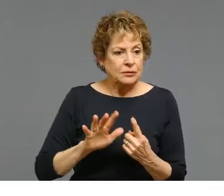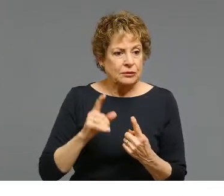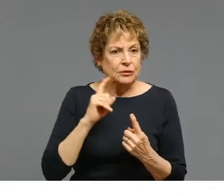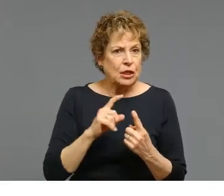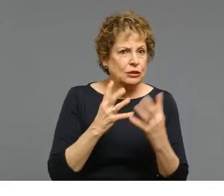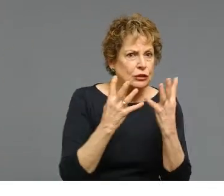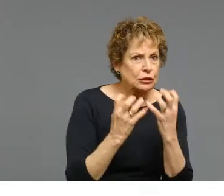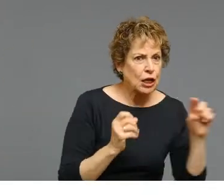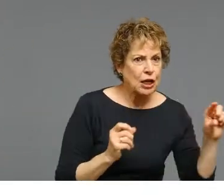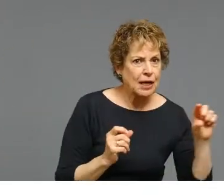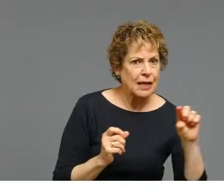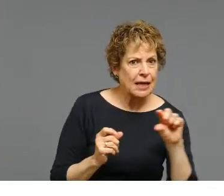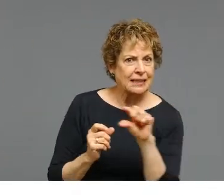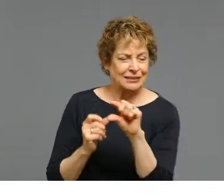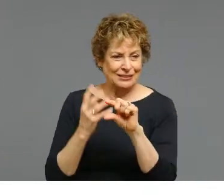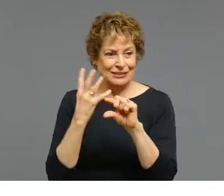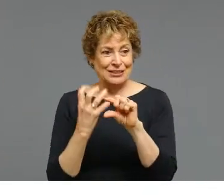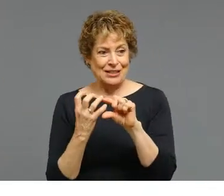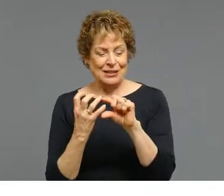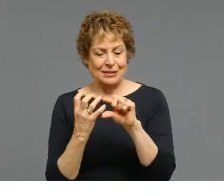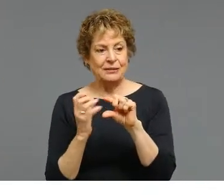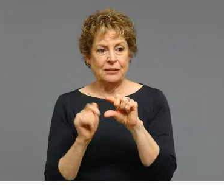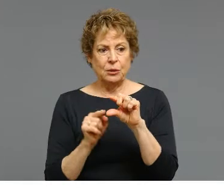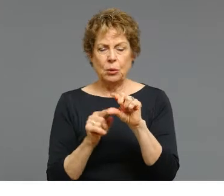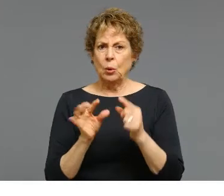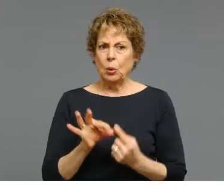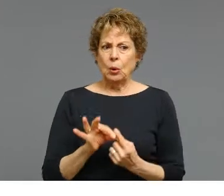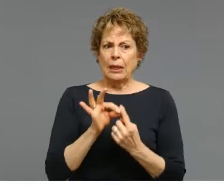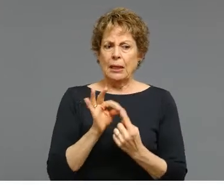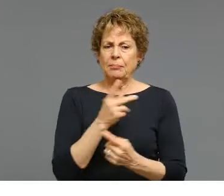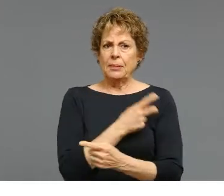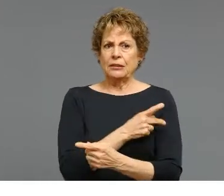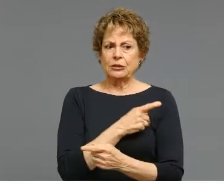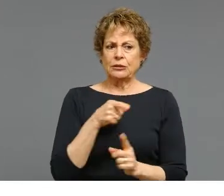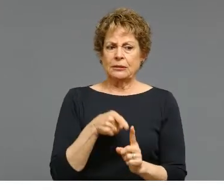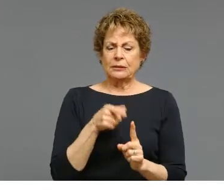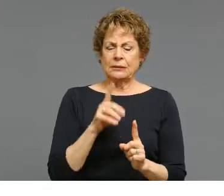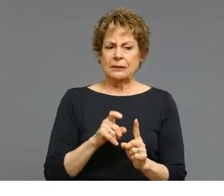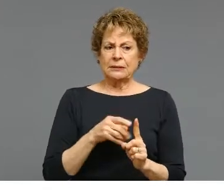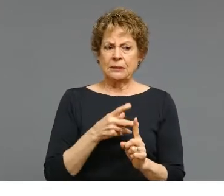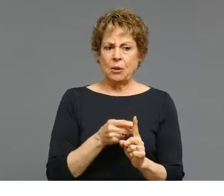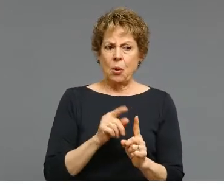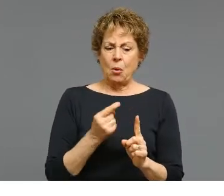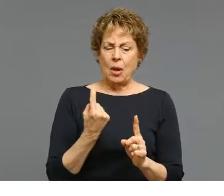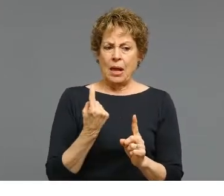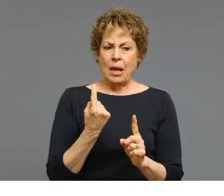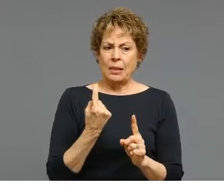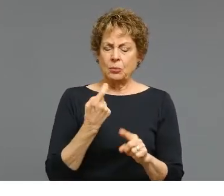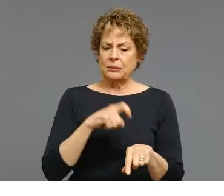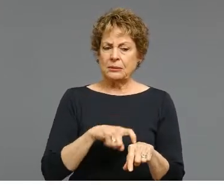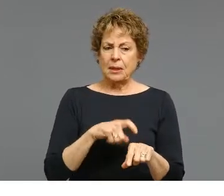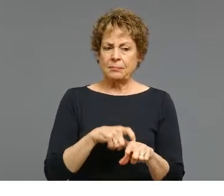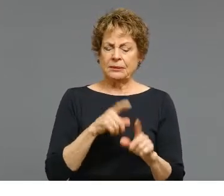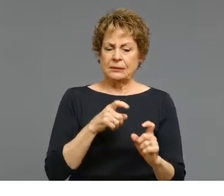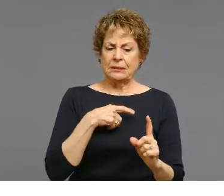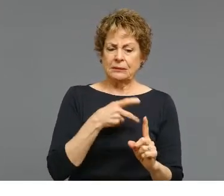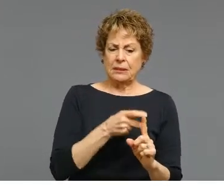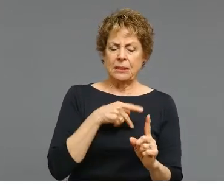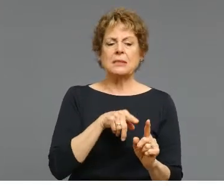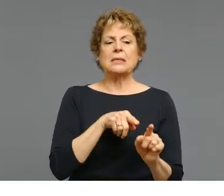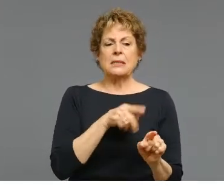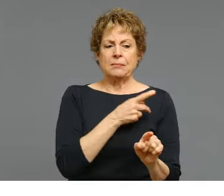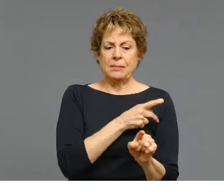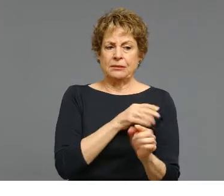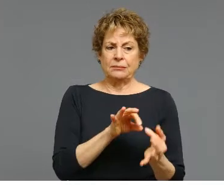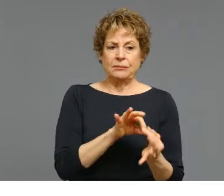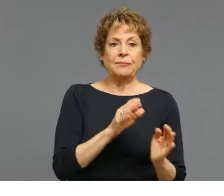represent unique patient tests, so those are patients that have only been tested once. The gray indicate those that